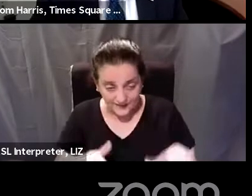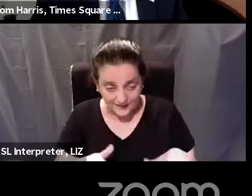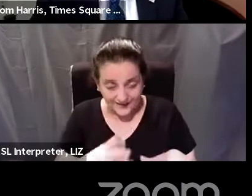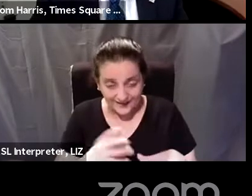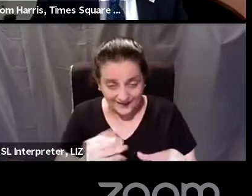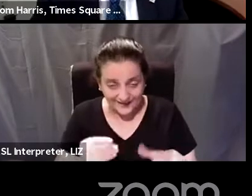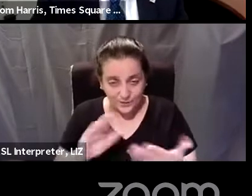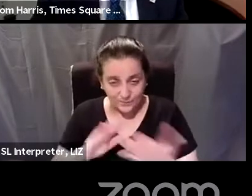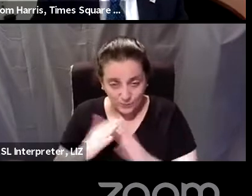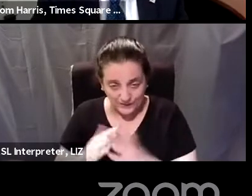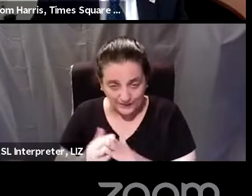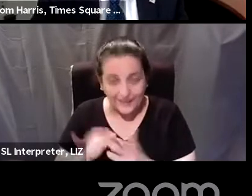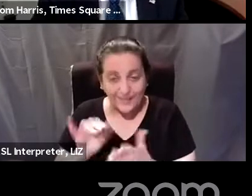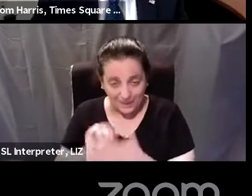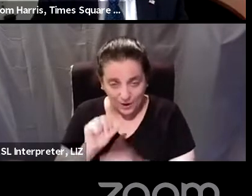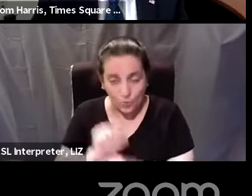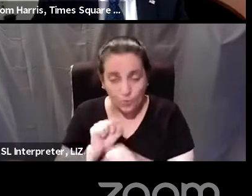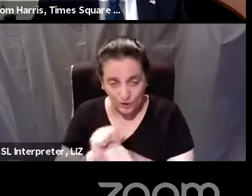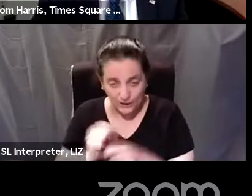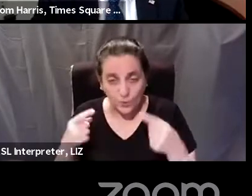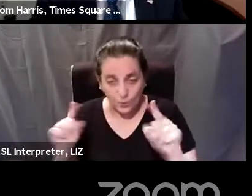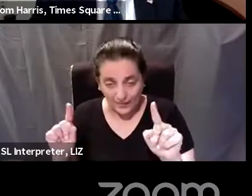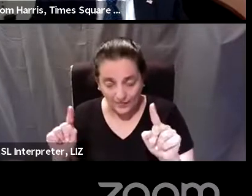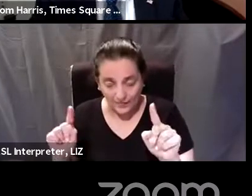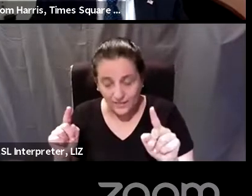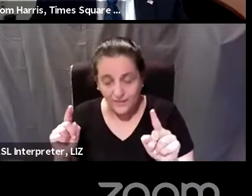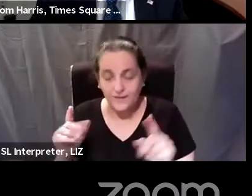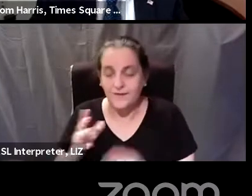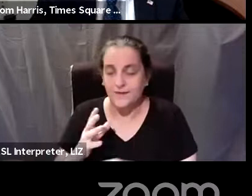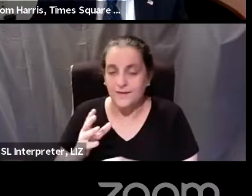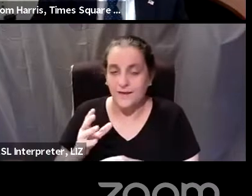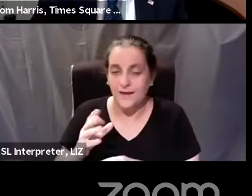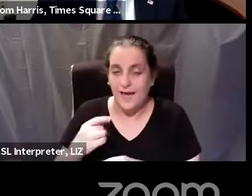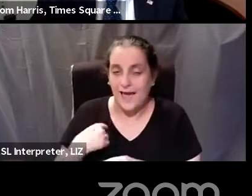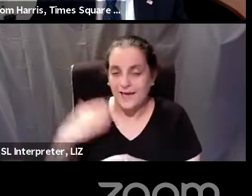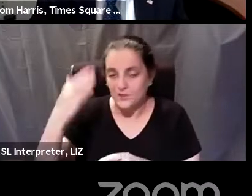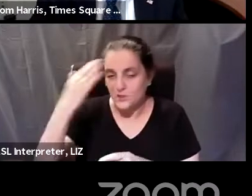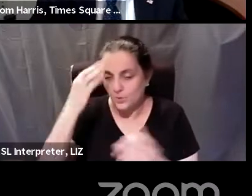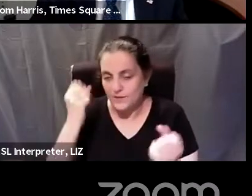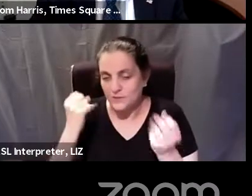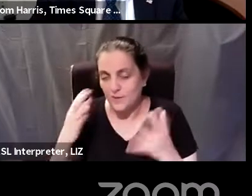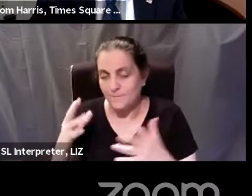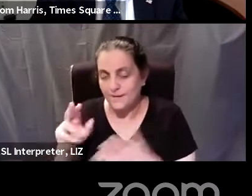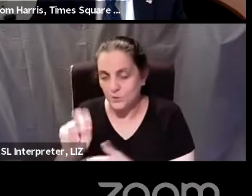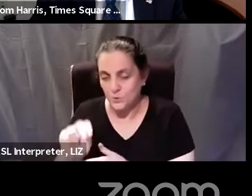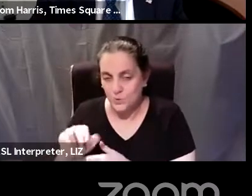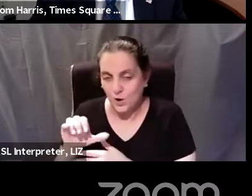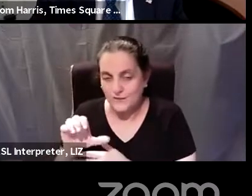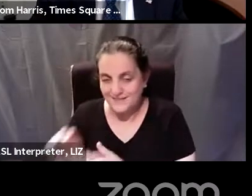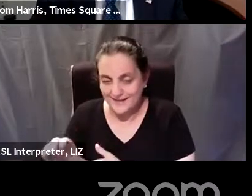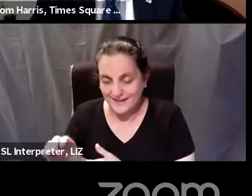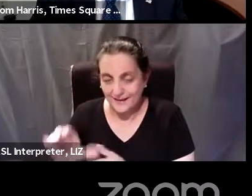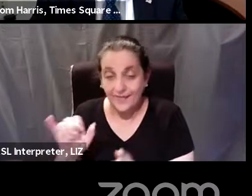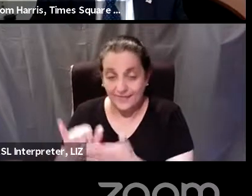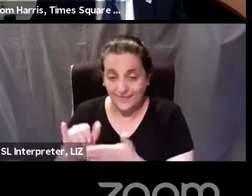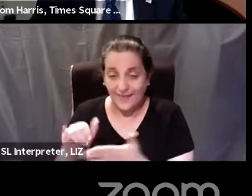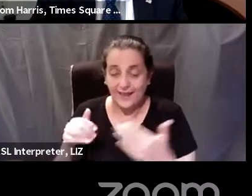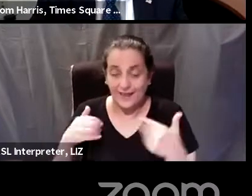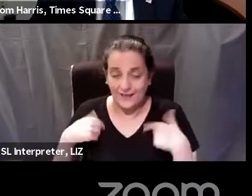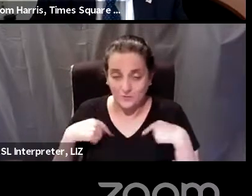community that I think are working really well. I know there's some in New York City that have